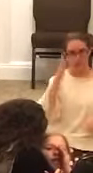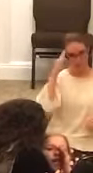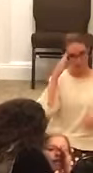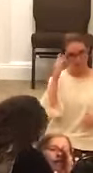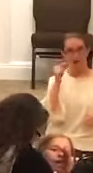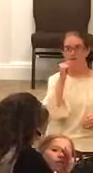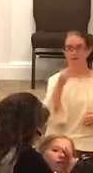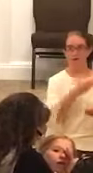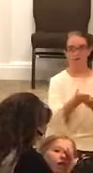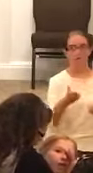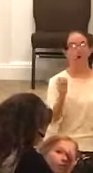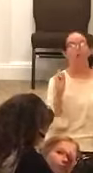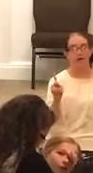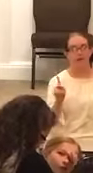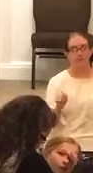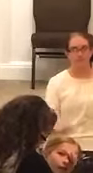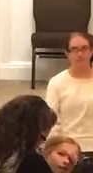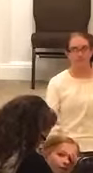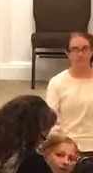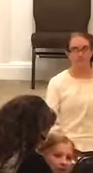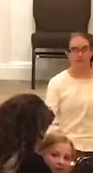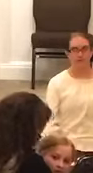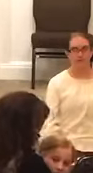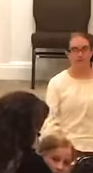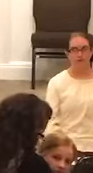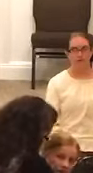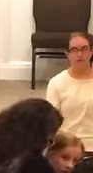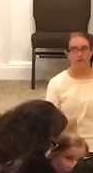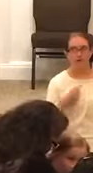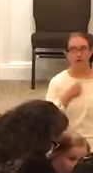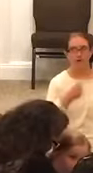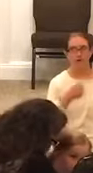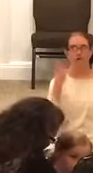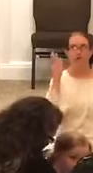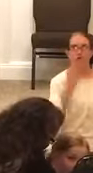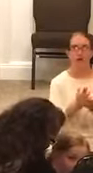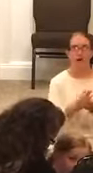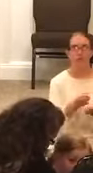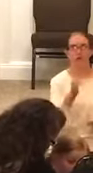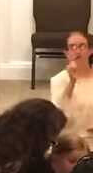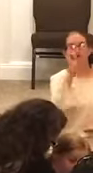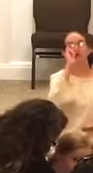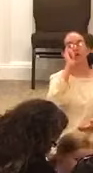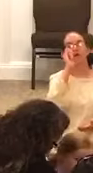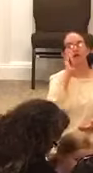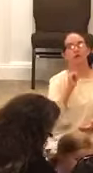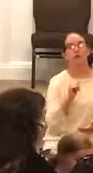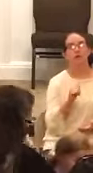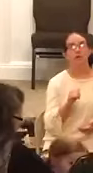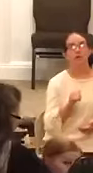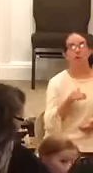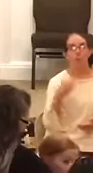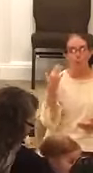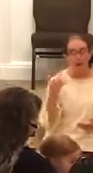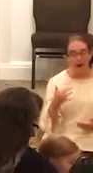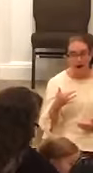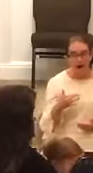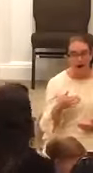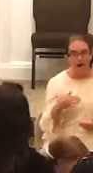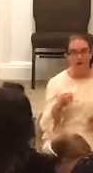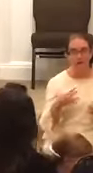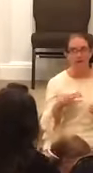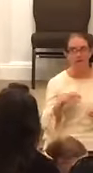I got to tell you something. I said, okay. He said, I quit drinking. I said, really? Wow. How many